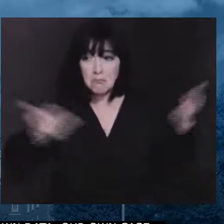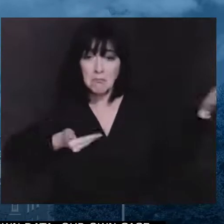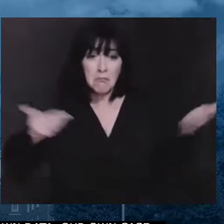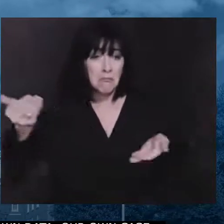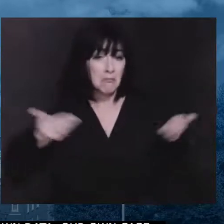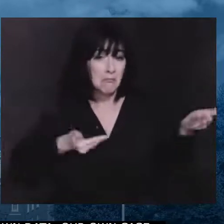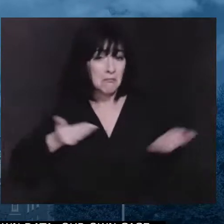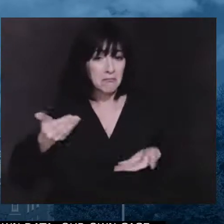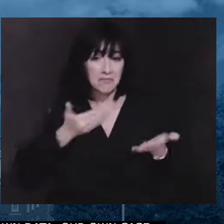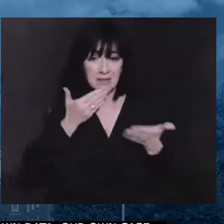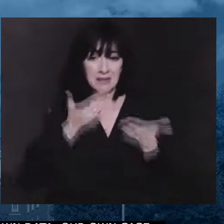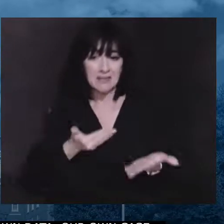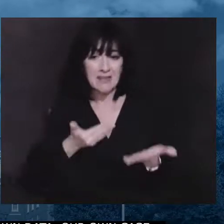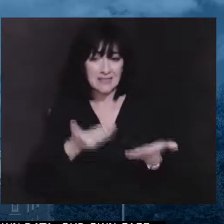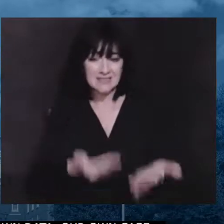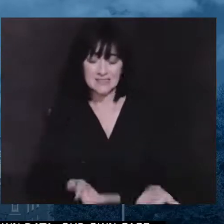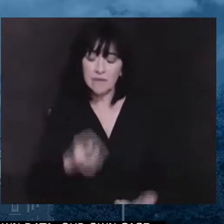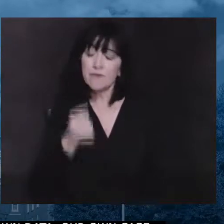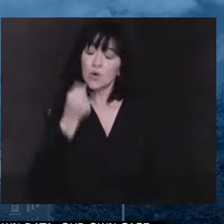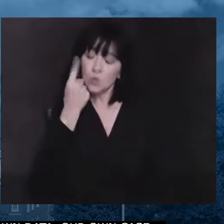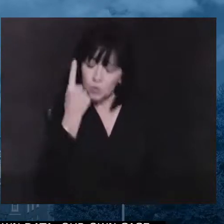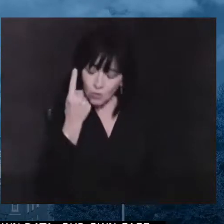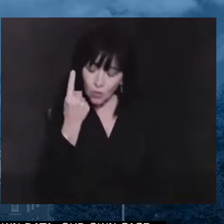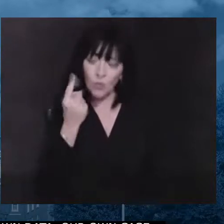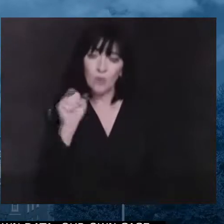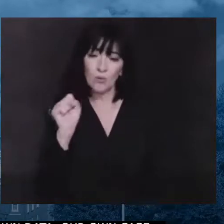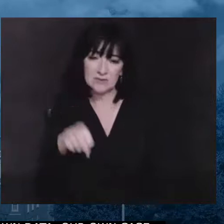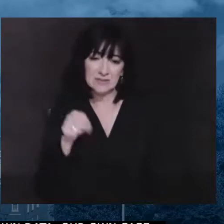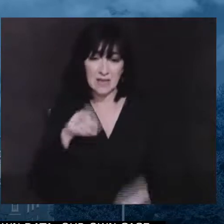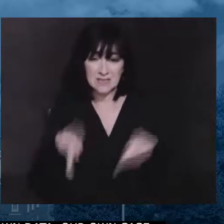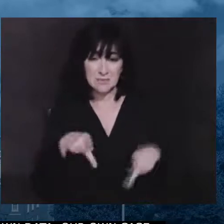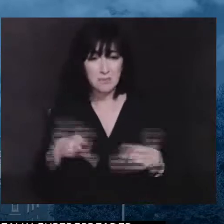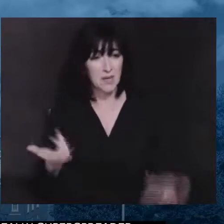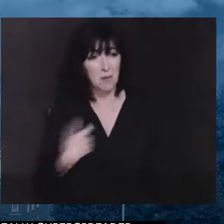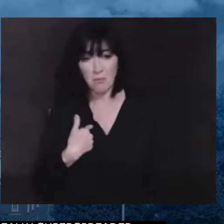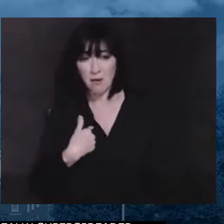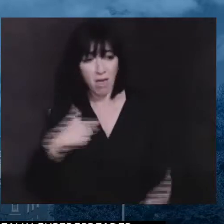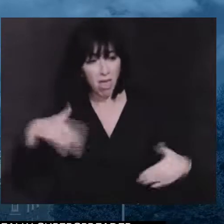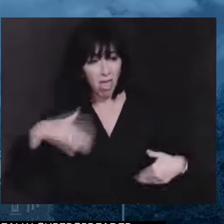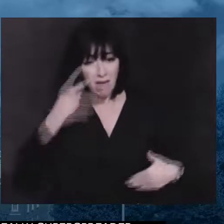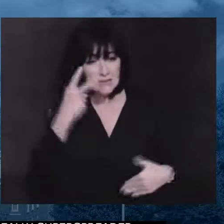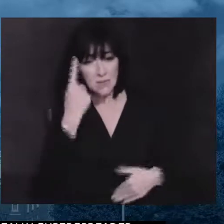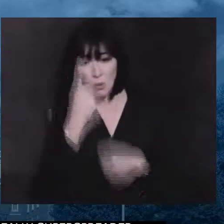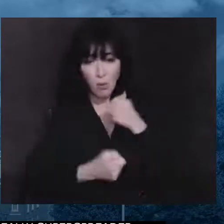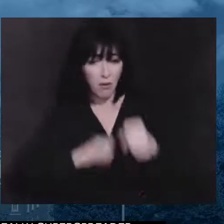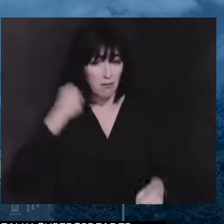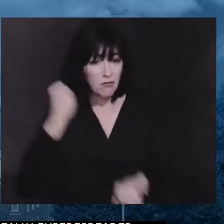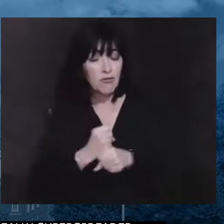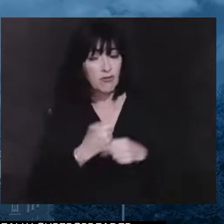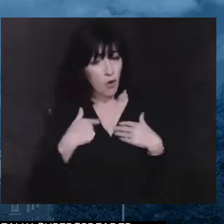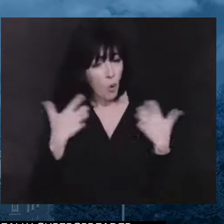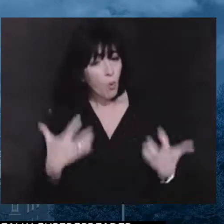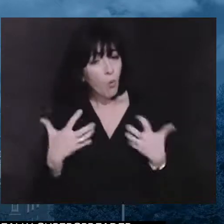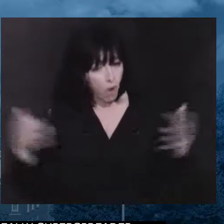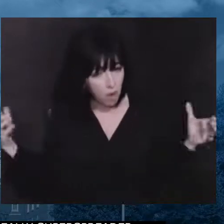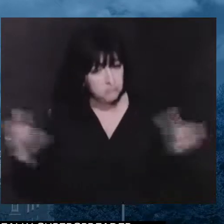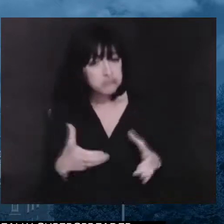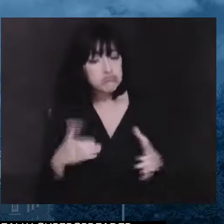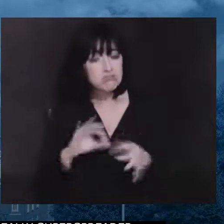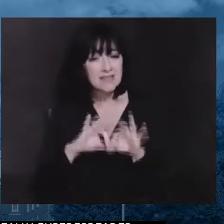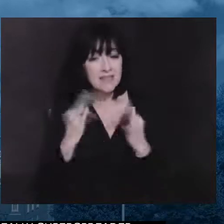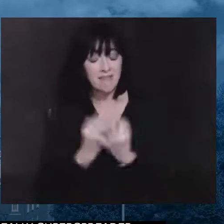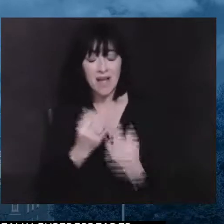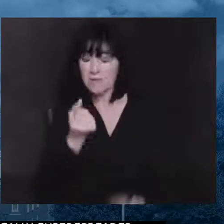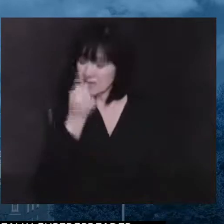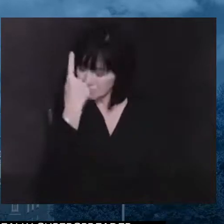Thanksgiving. We know people want to come together, and we sympathize with how difficult this is when people want